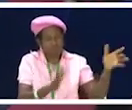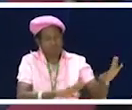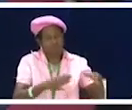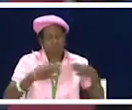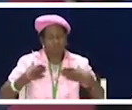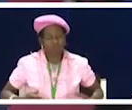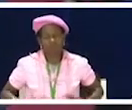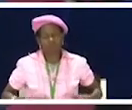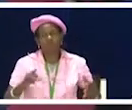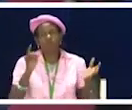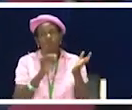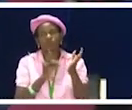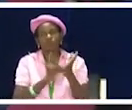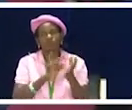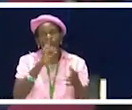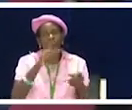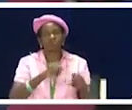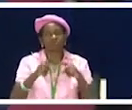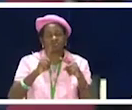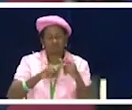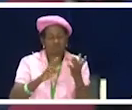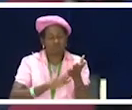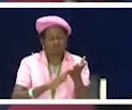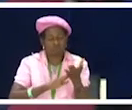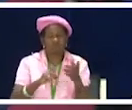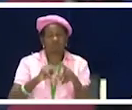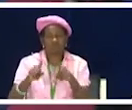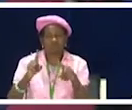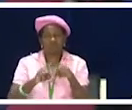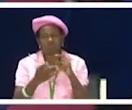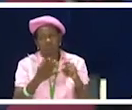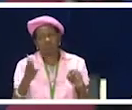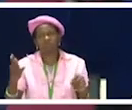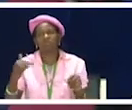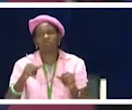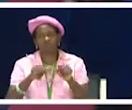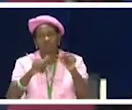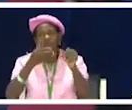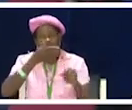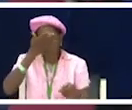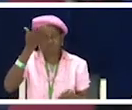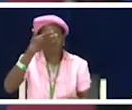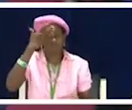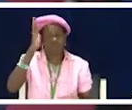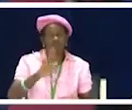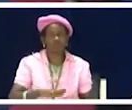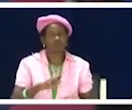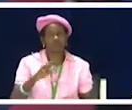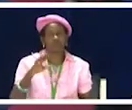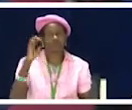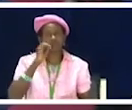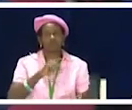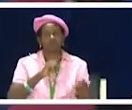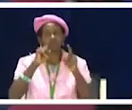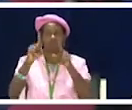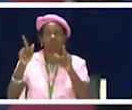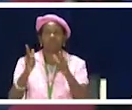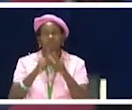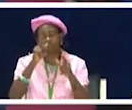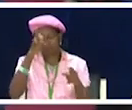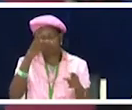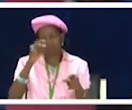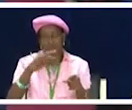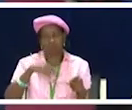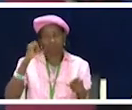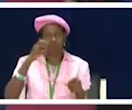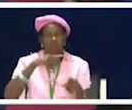Doctors have used soap, everything they could. He kept on smelling. He came. And I was